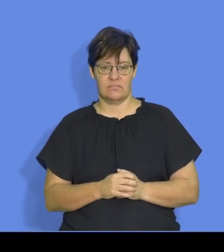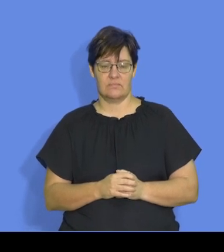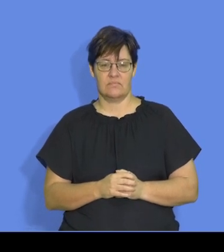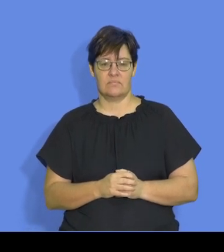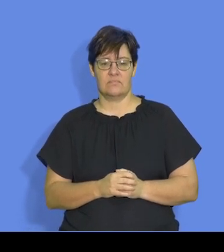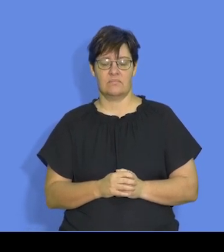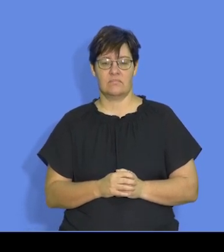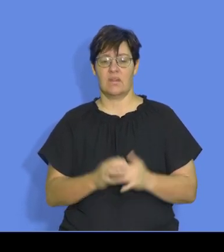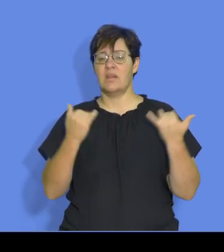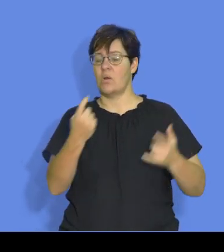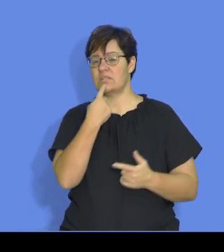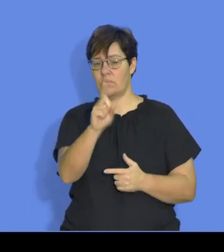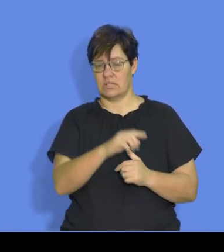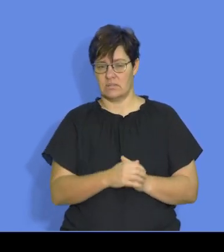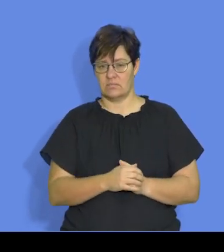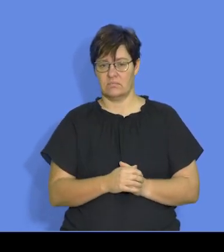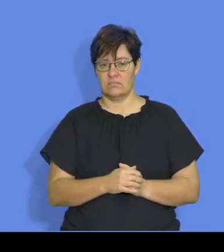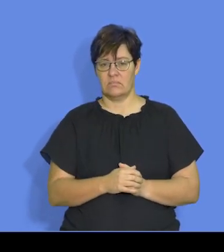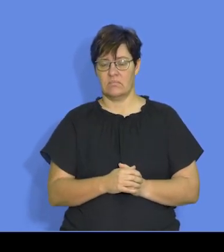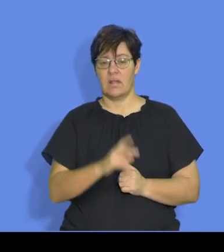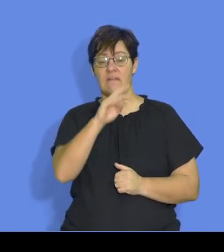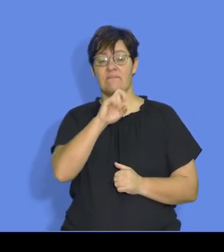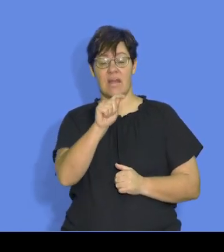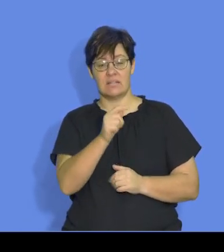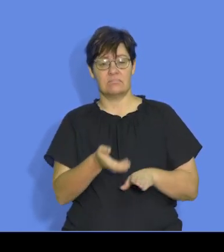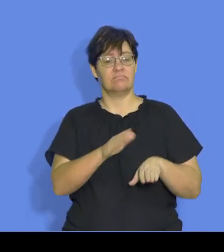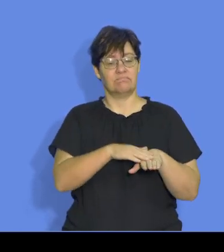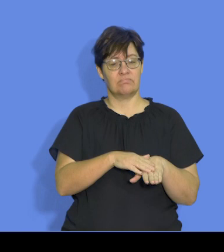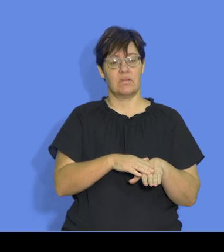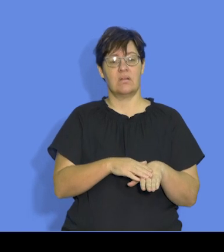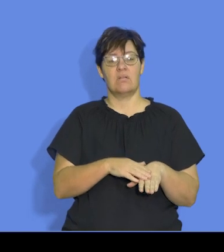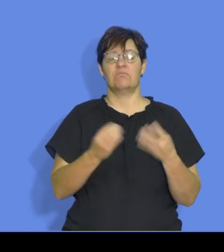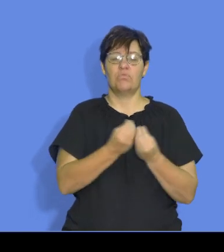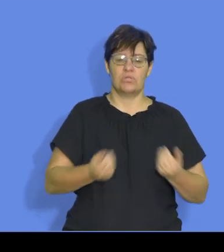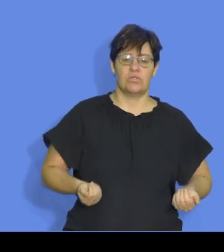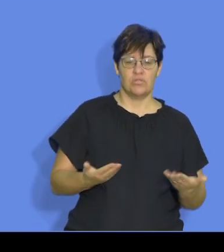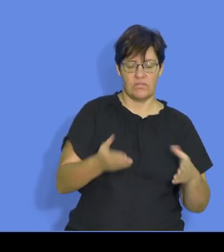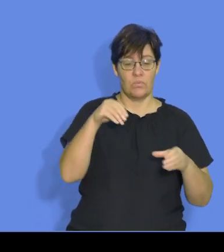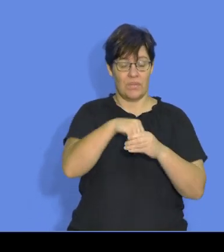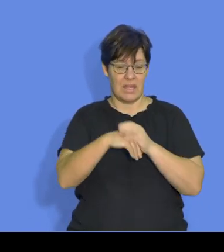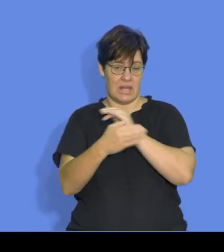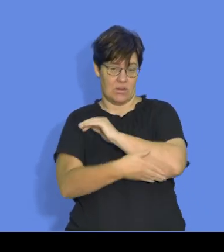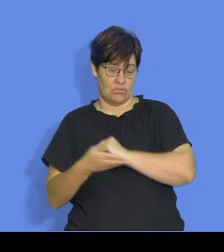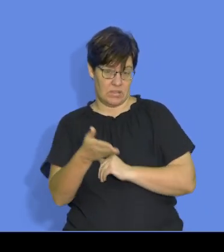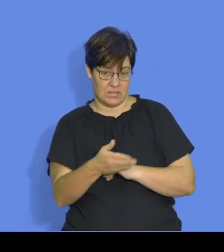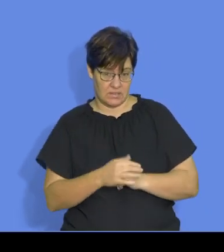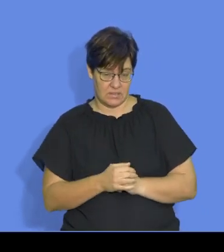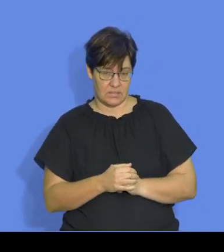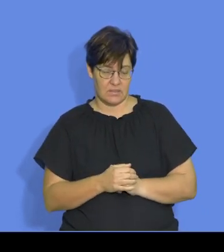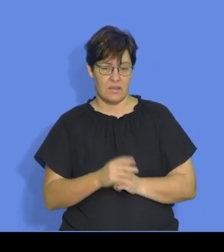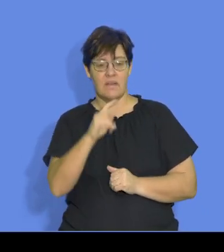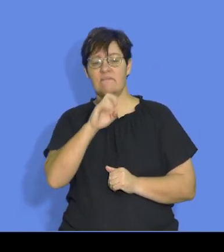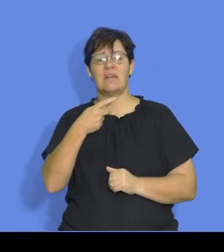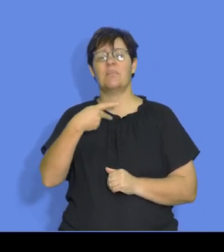Now we said that VAT is levied on goods and services in our country, right? We said that VAT